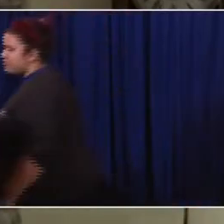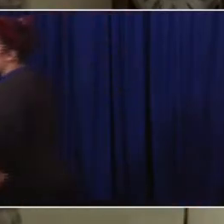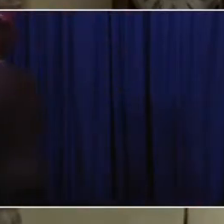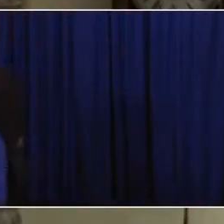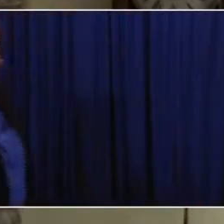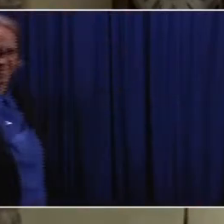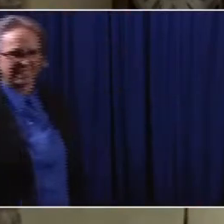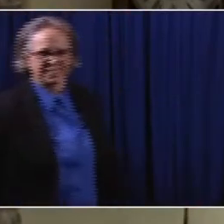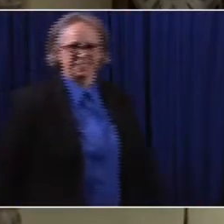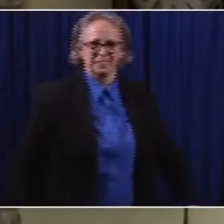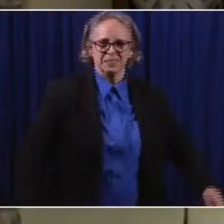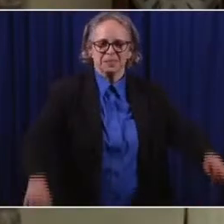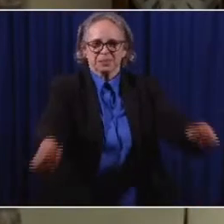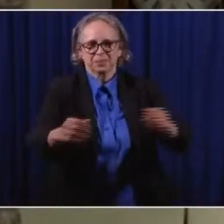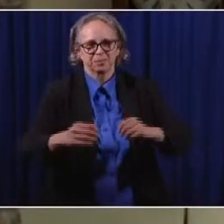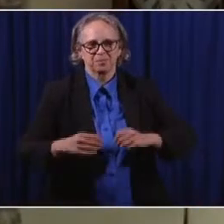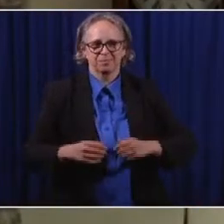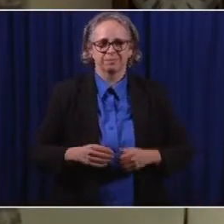Throughout this pandemic,